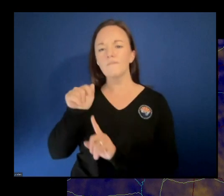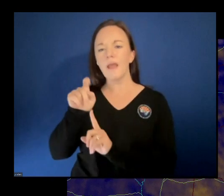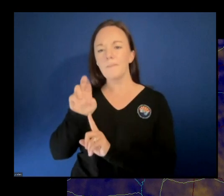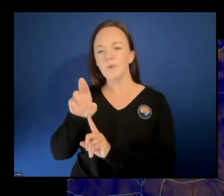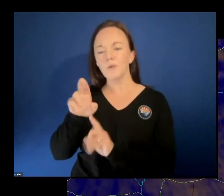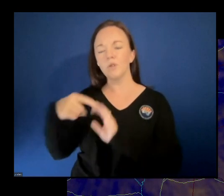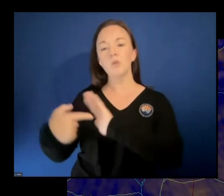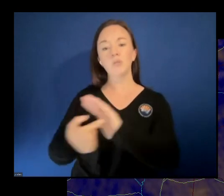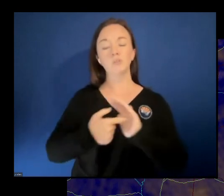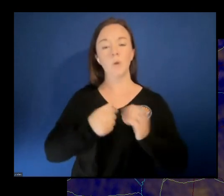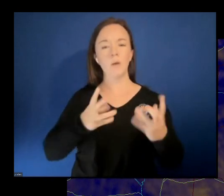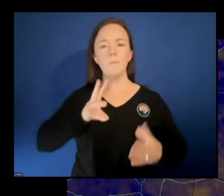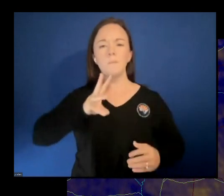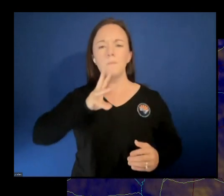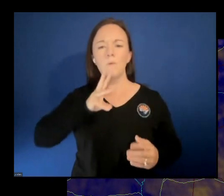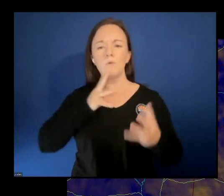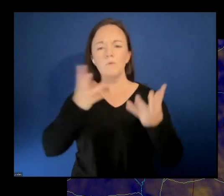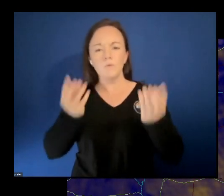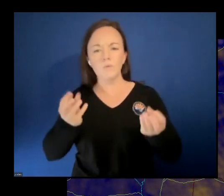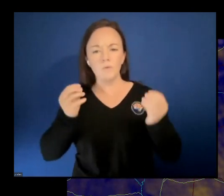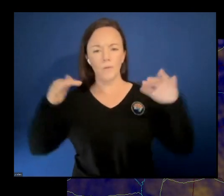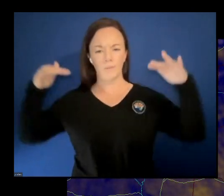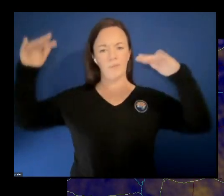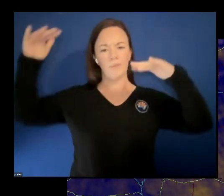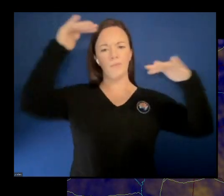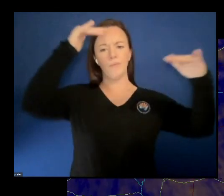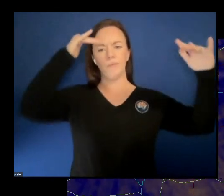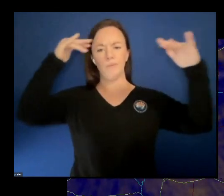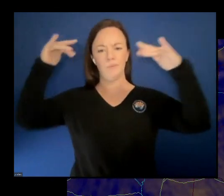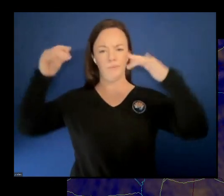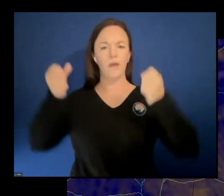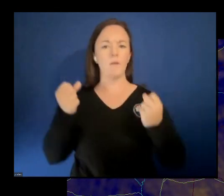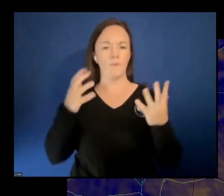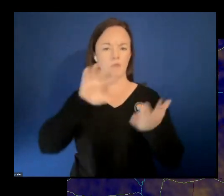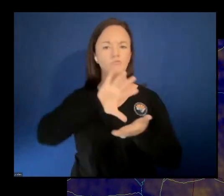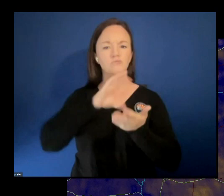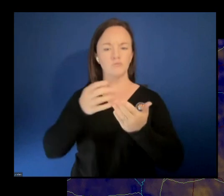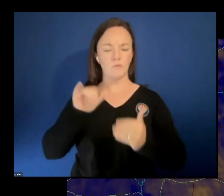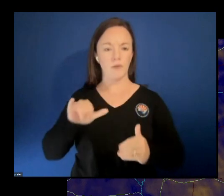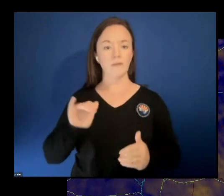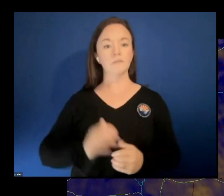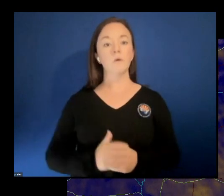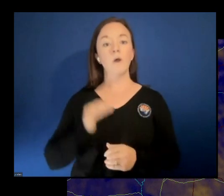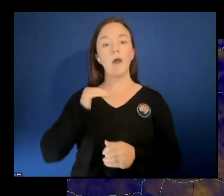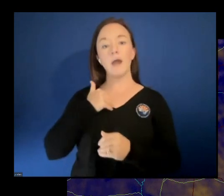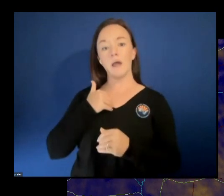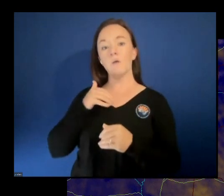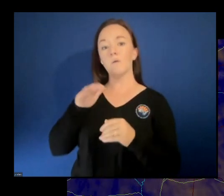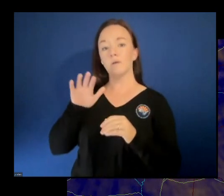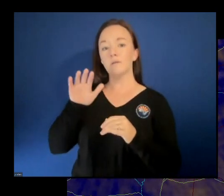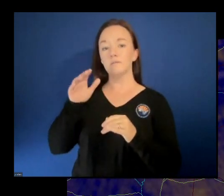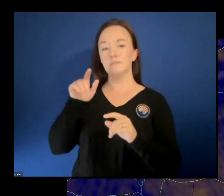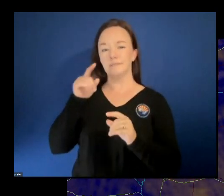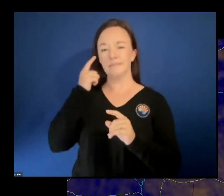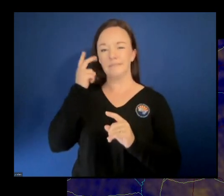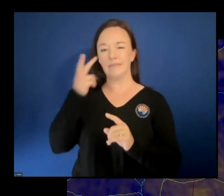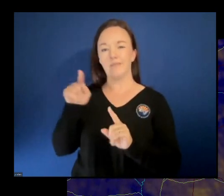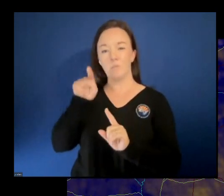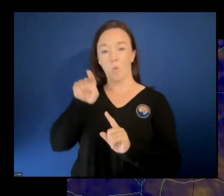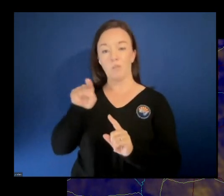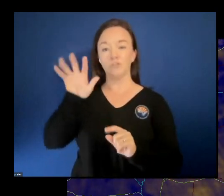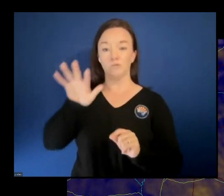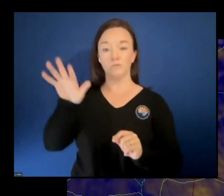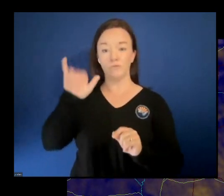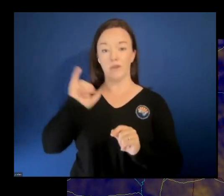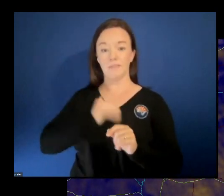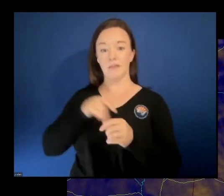much moisture is in the atmosphere. And so where we are located, once again, up in this area here, there's still plenty of